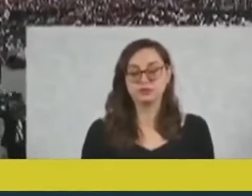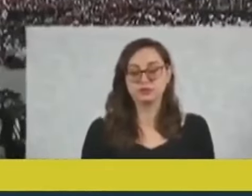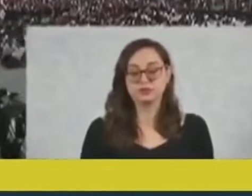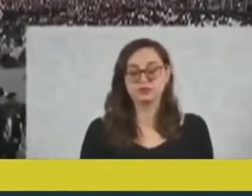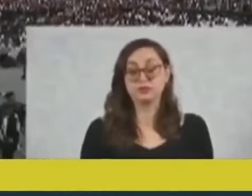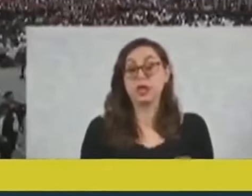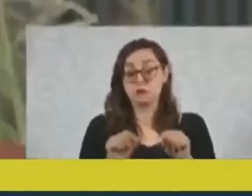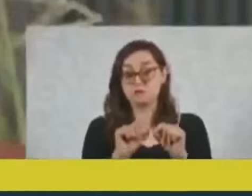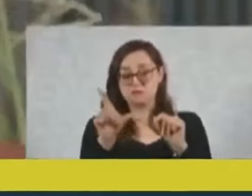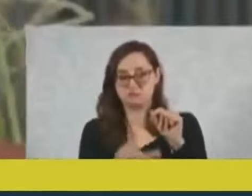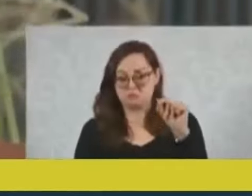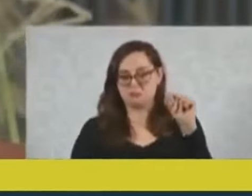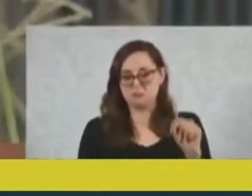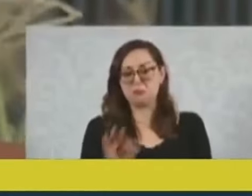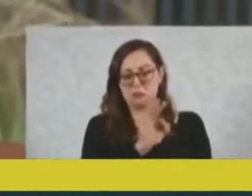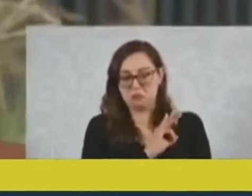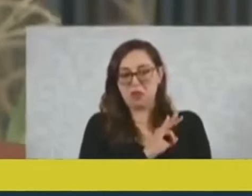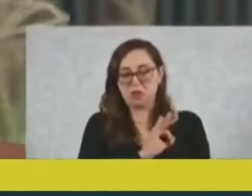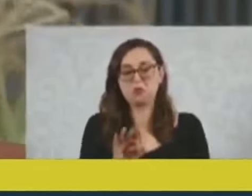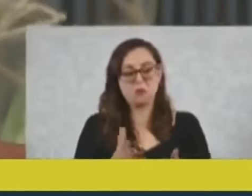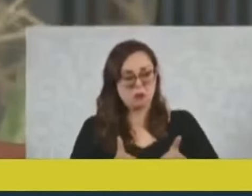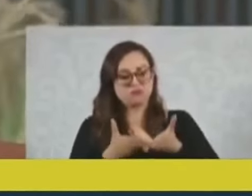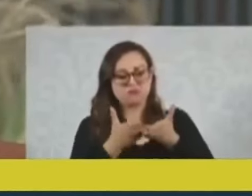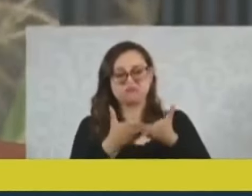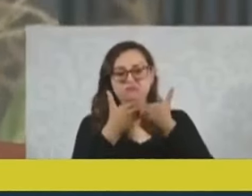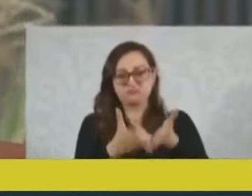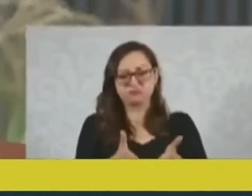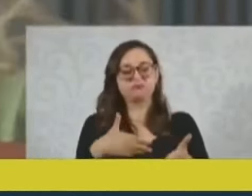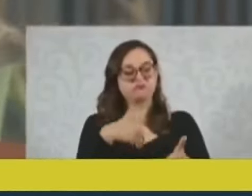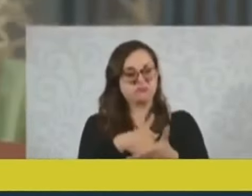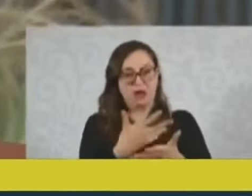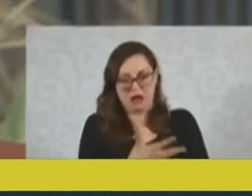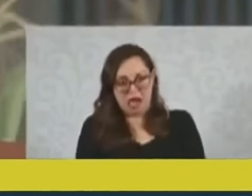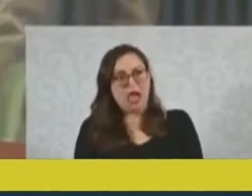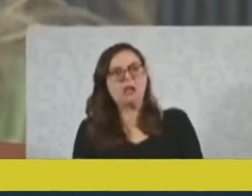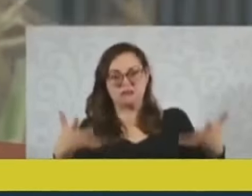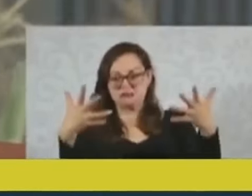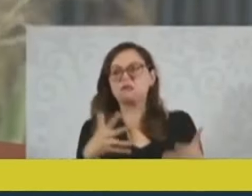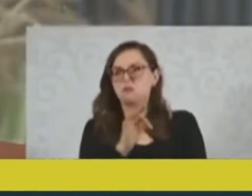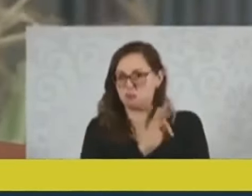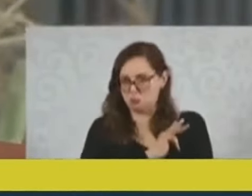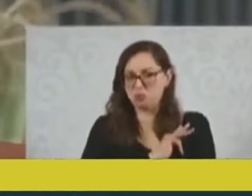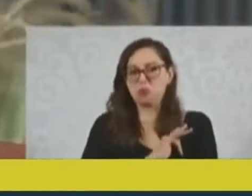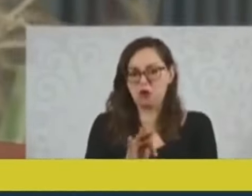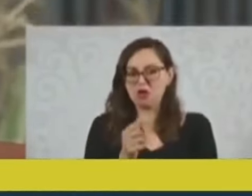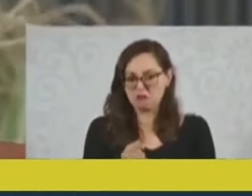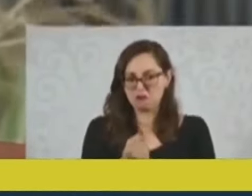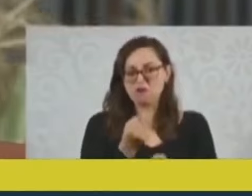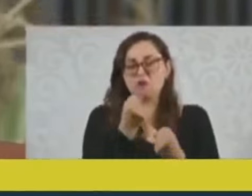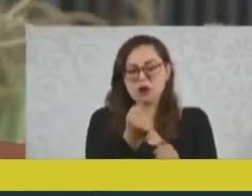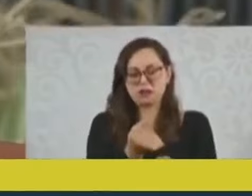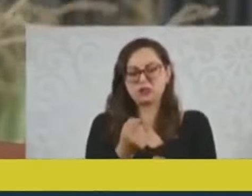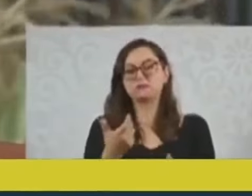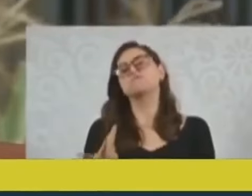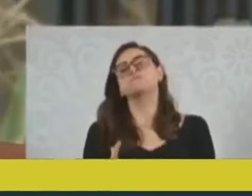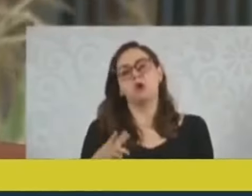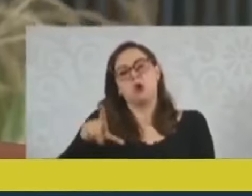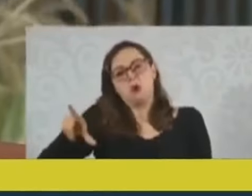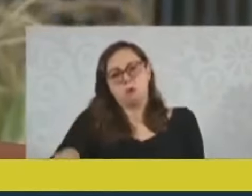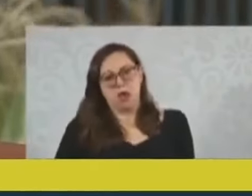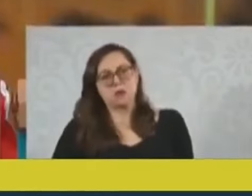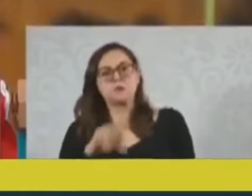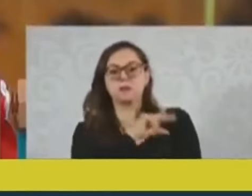Mexico has everything to consolidate itself as a port power with public investments and